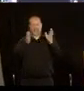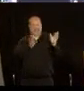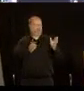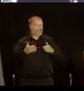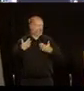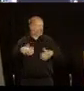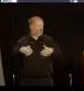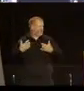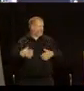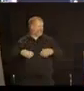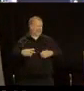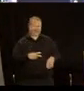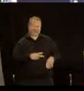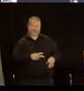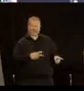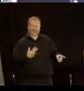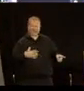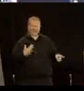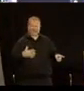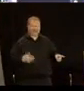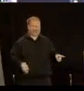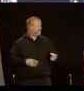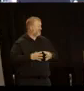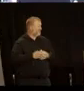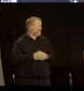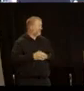my goodness.